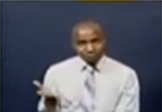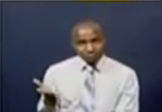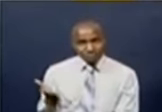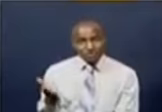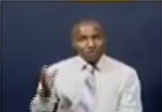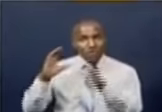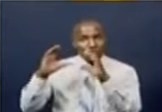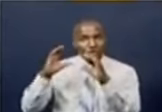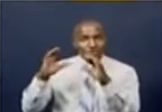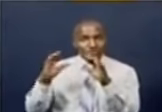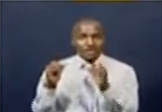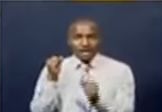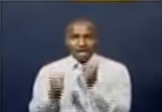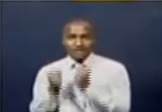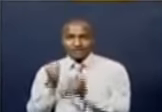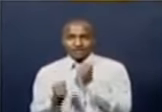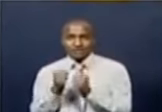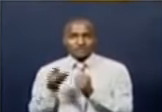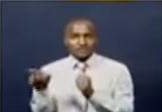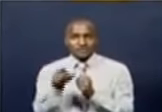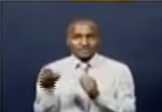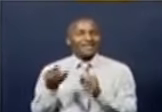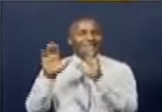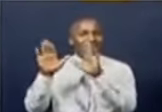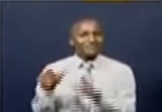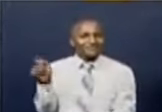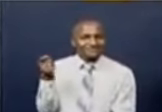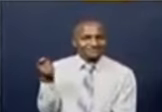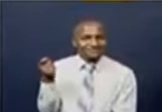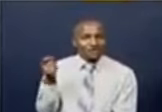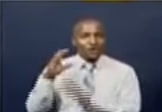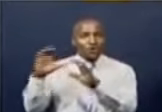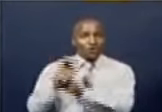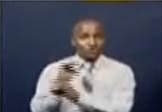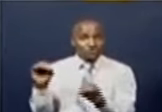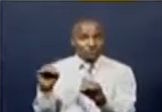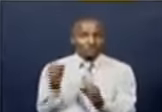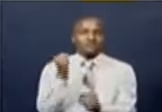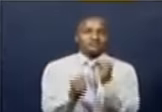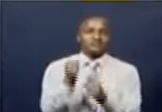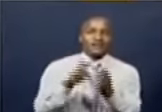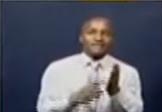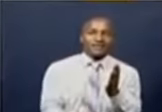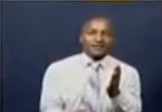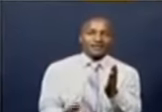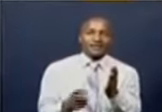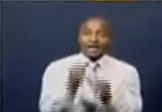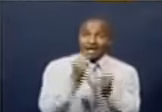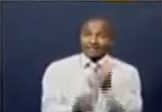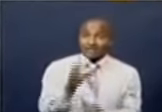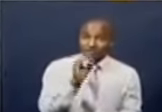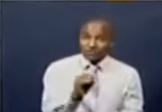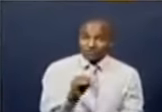Coach and athlete are very key, important people. Without coach, there's no athlete. Without athlete, there's no coach. Mm-hmm. The